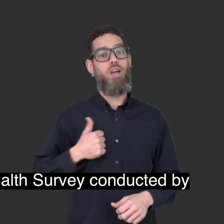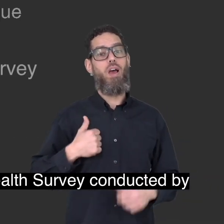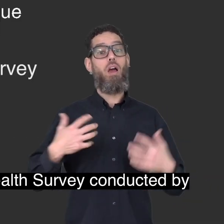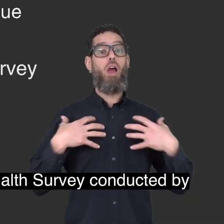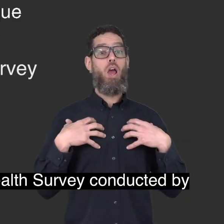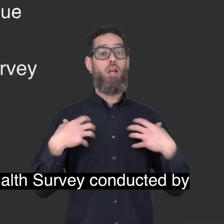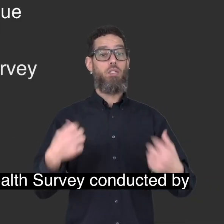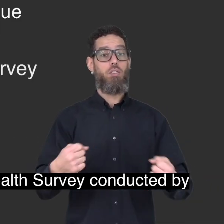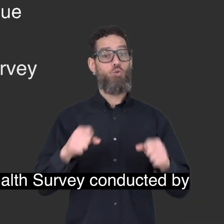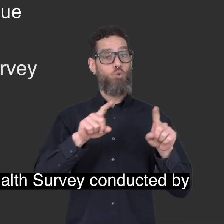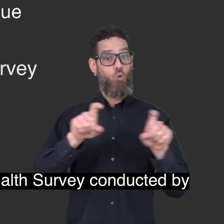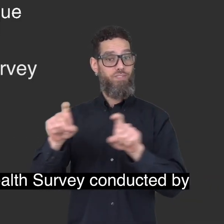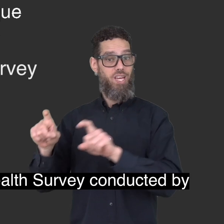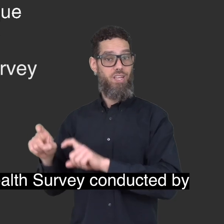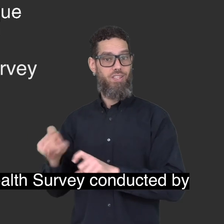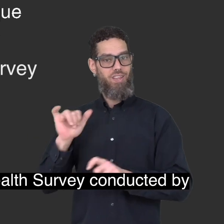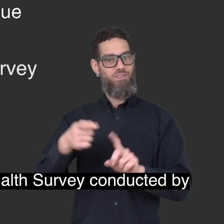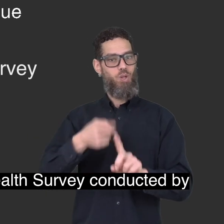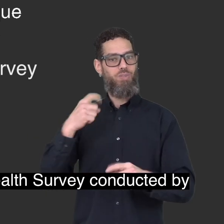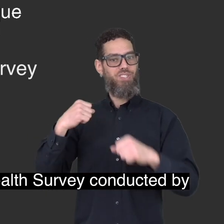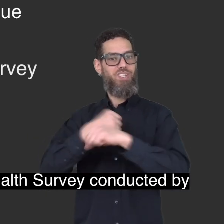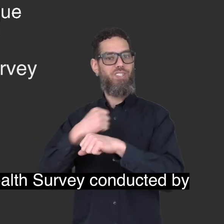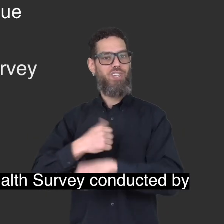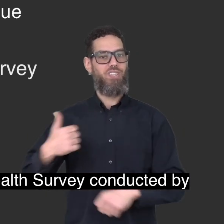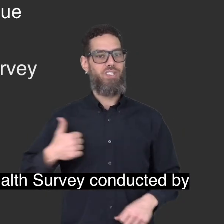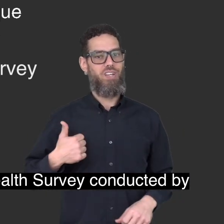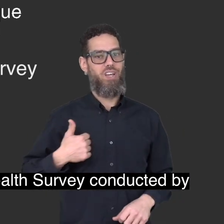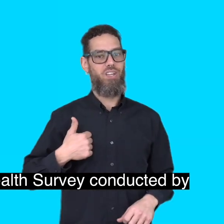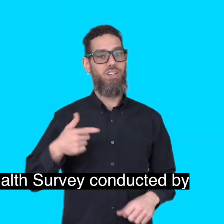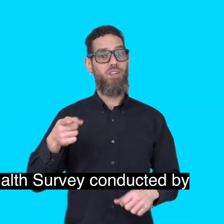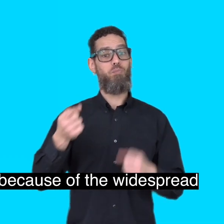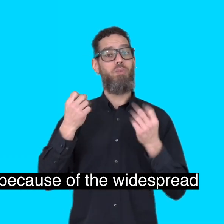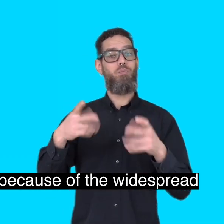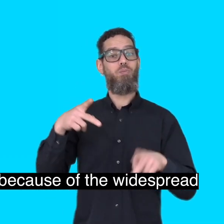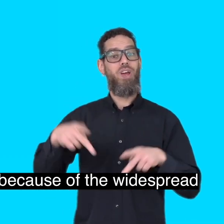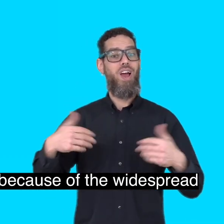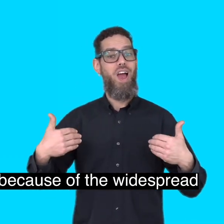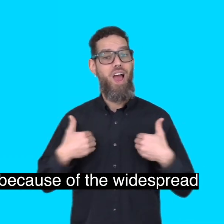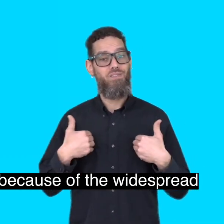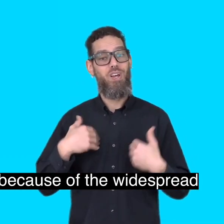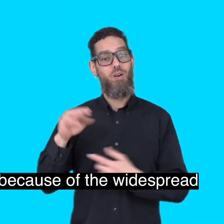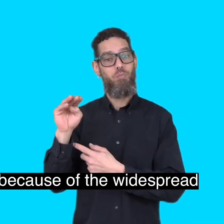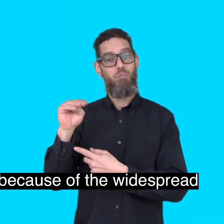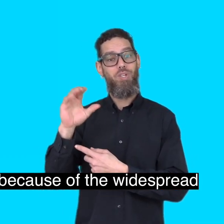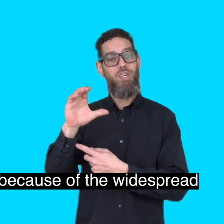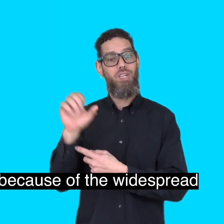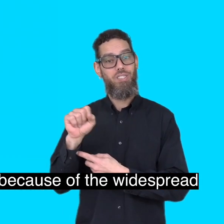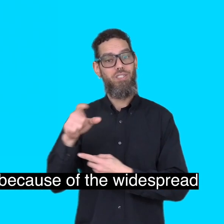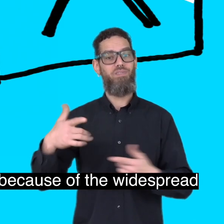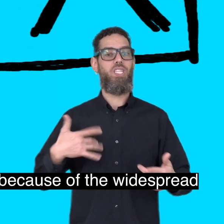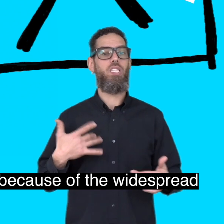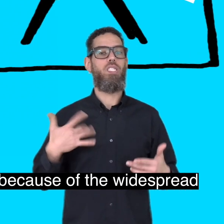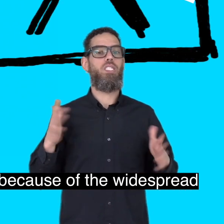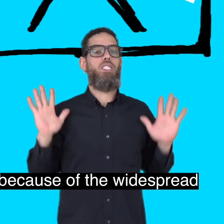are based on the Canadian Community Health Survey conducted by Statistics Canada. Many people with MCS avoid